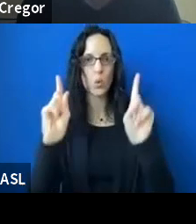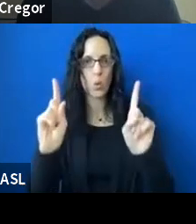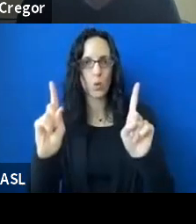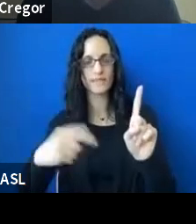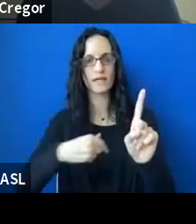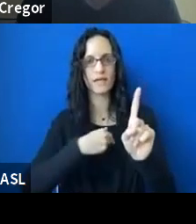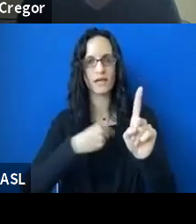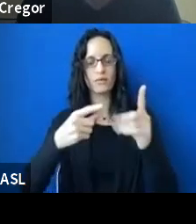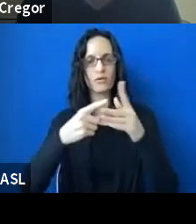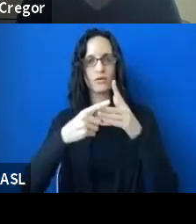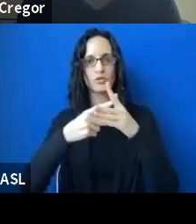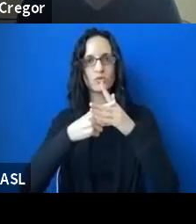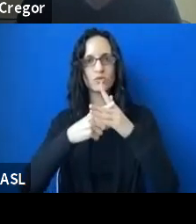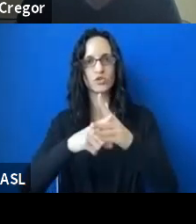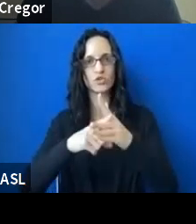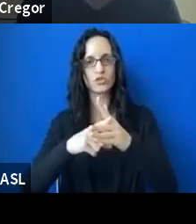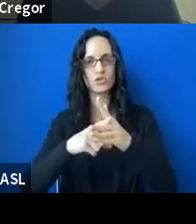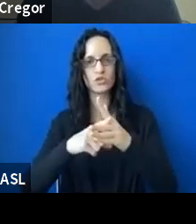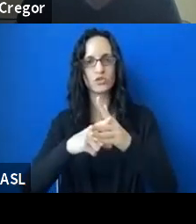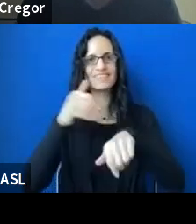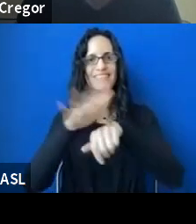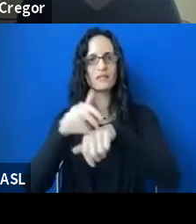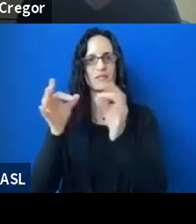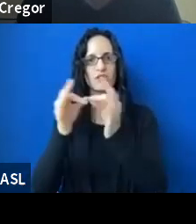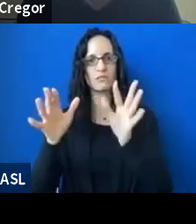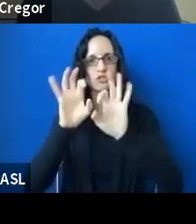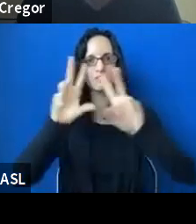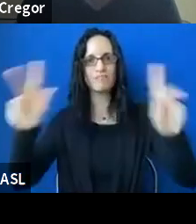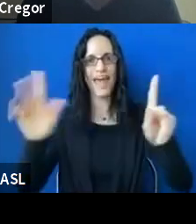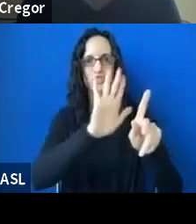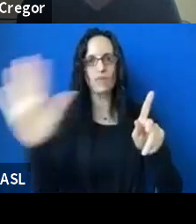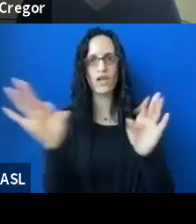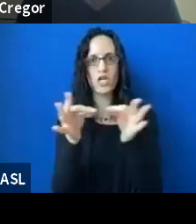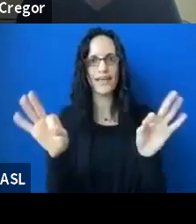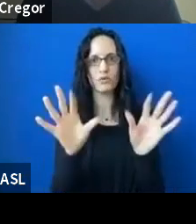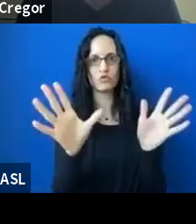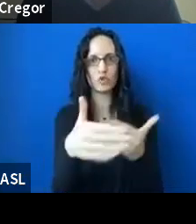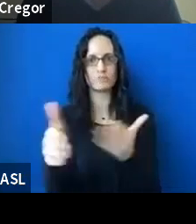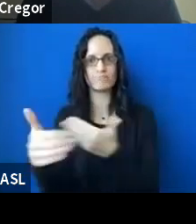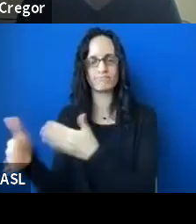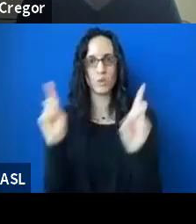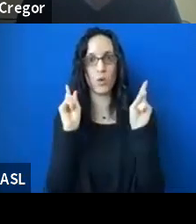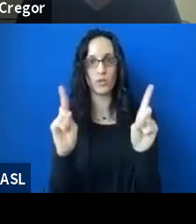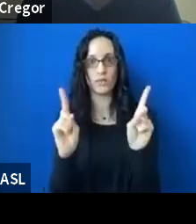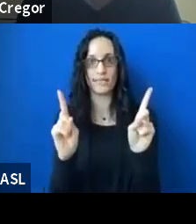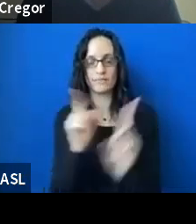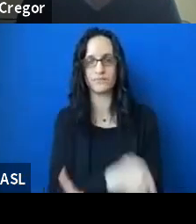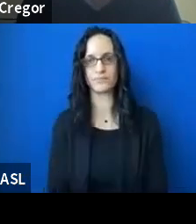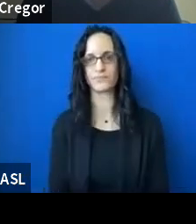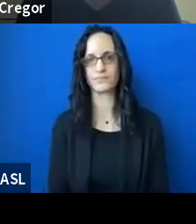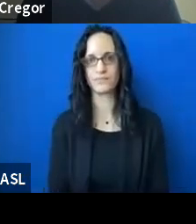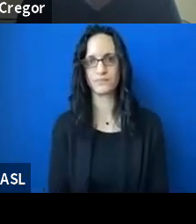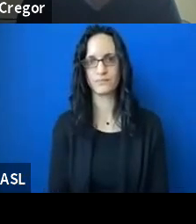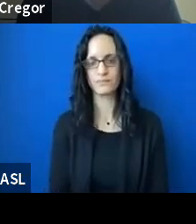start interpretation. I'm going to send all the interpreters back to their channels. Okay. Thank you.